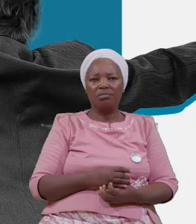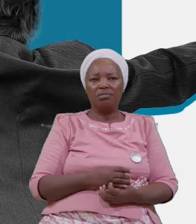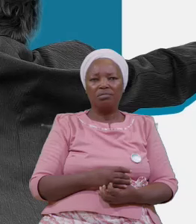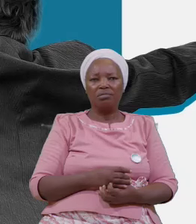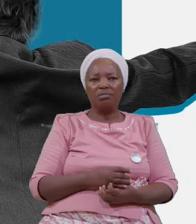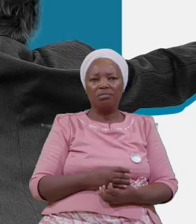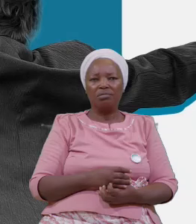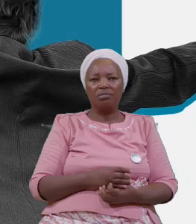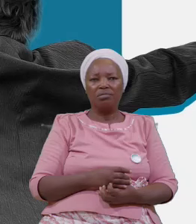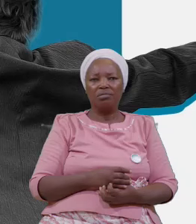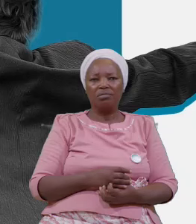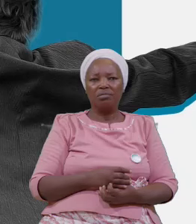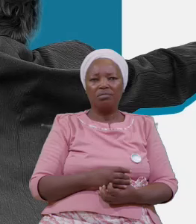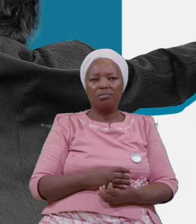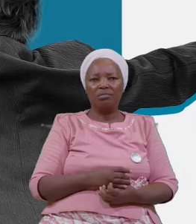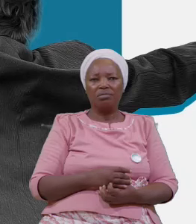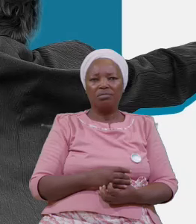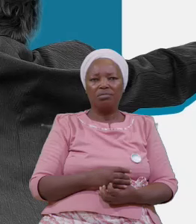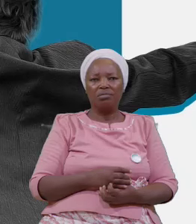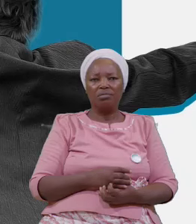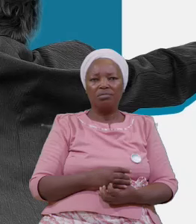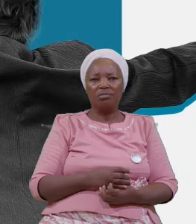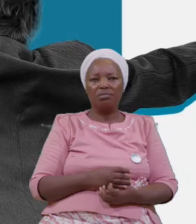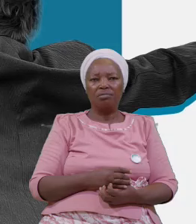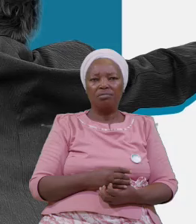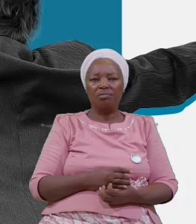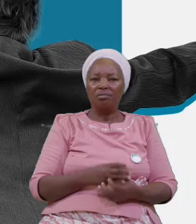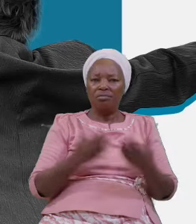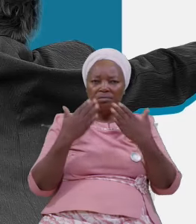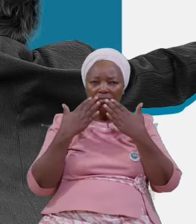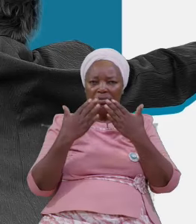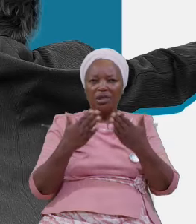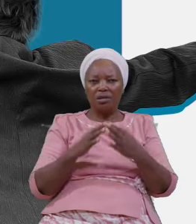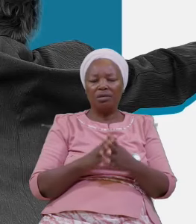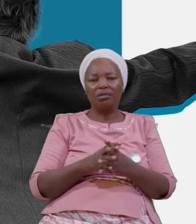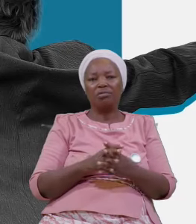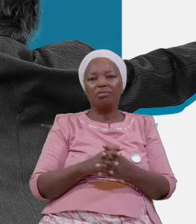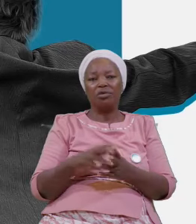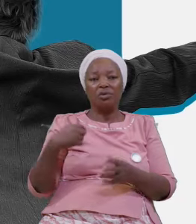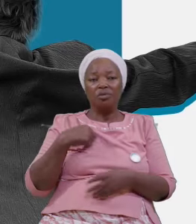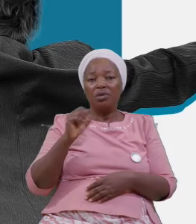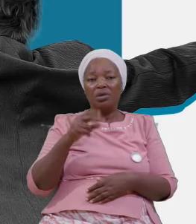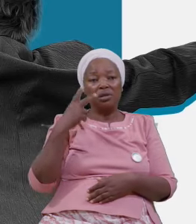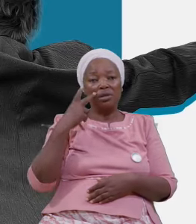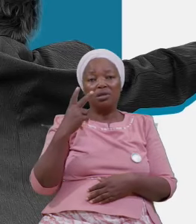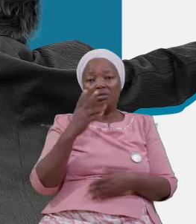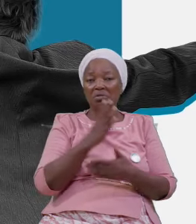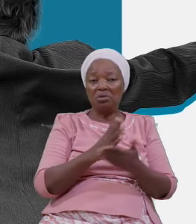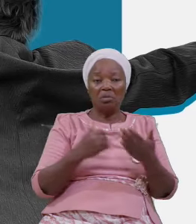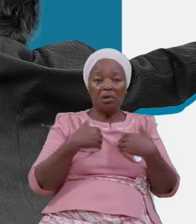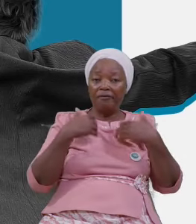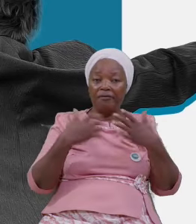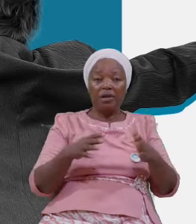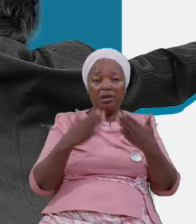Lift up your flag if you are true. Thank you. I can see by my far right, by